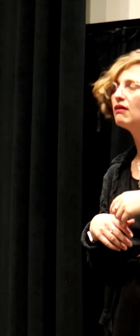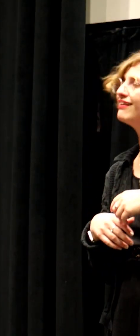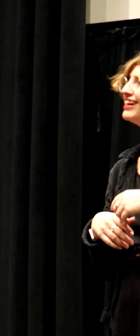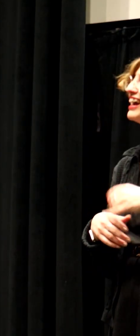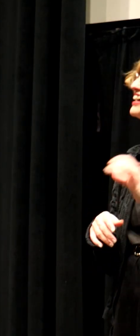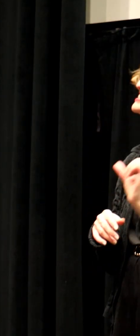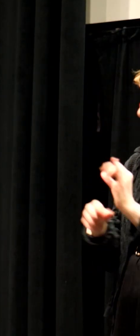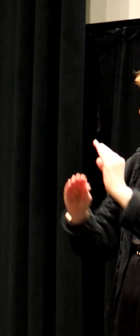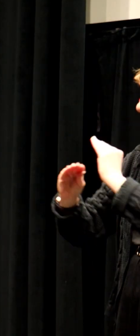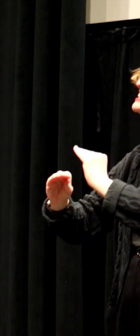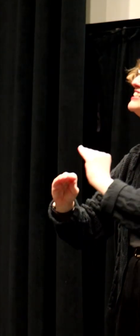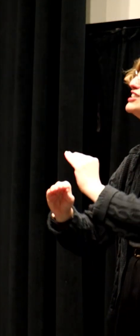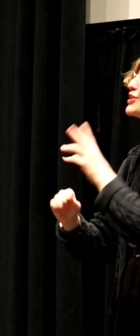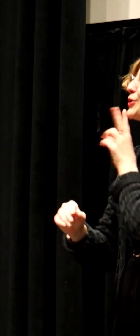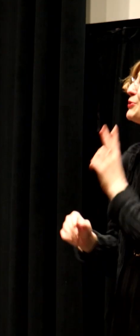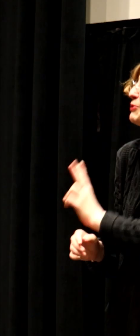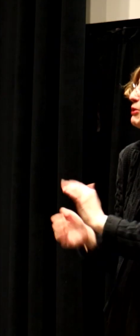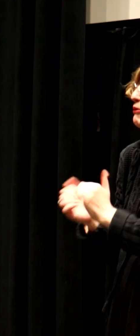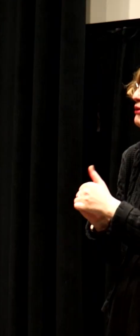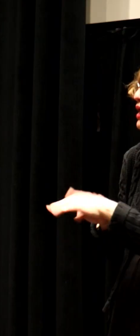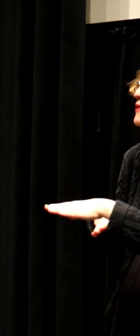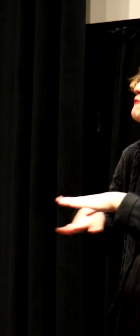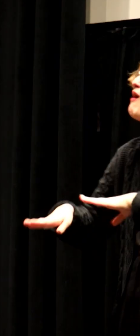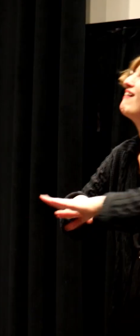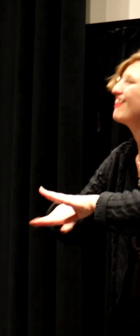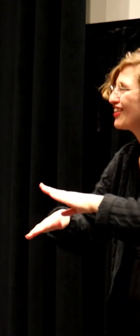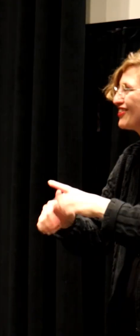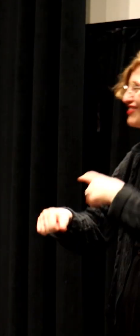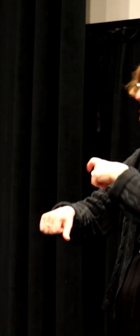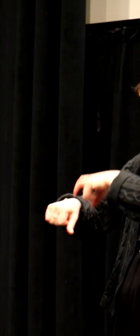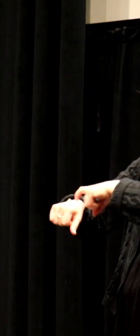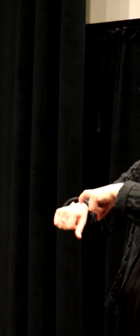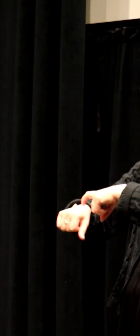a 2-year-old trying to walk for the first time, right?